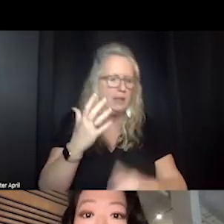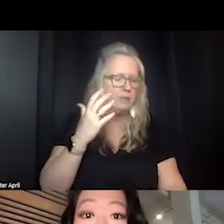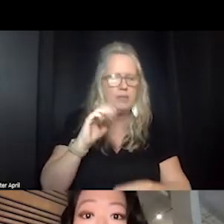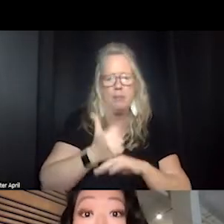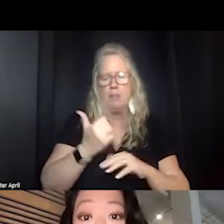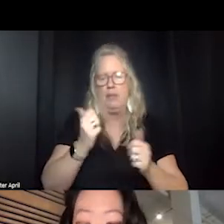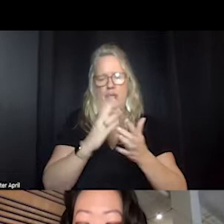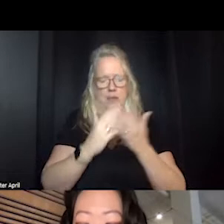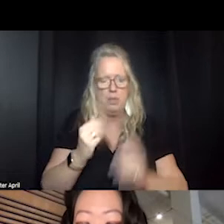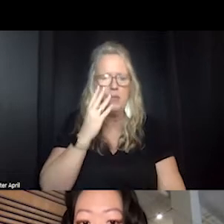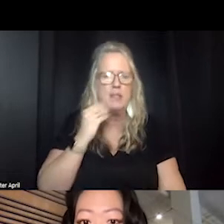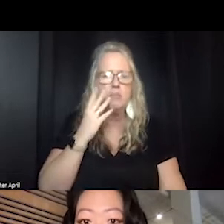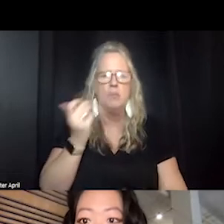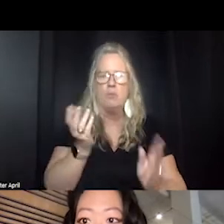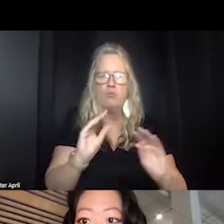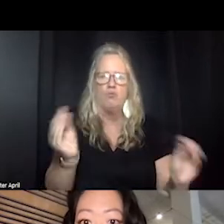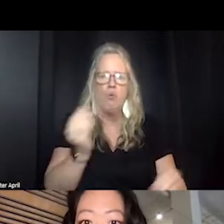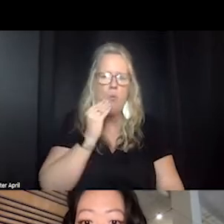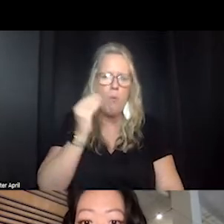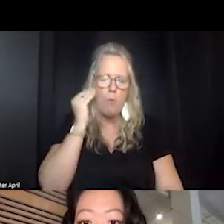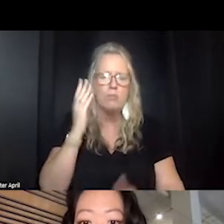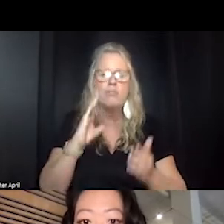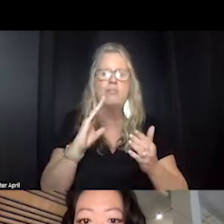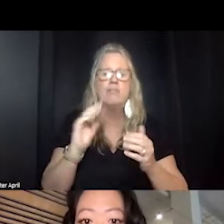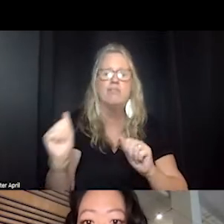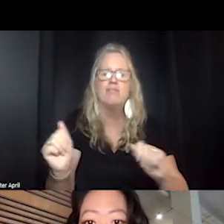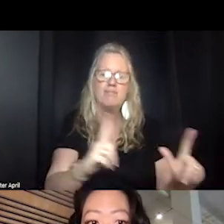anyone experiencing homelessness. Next slide.